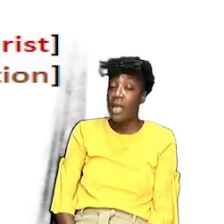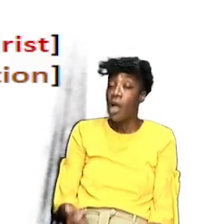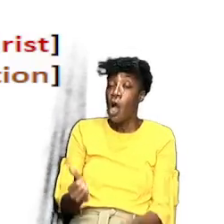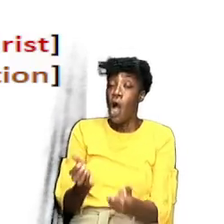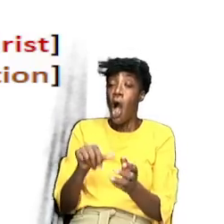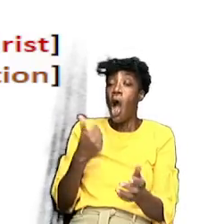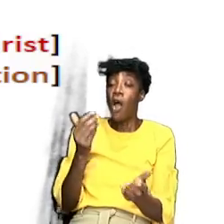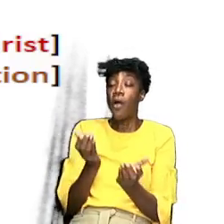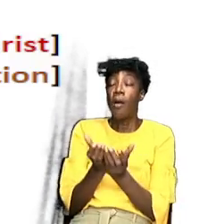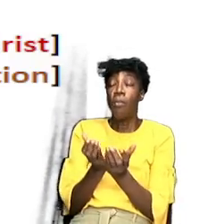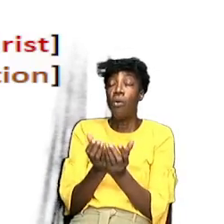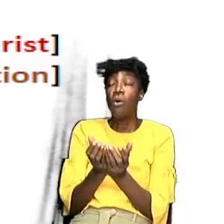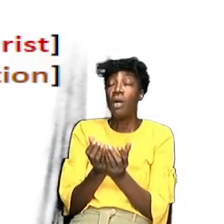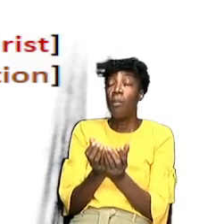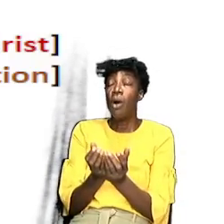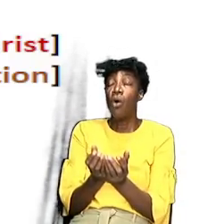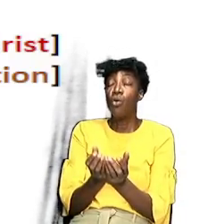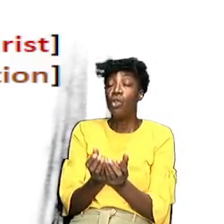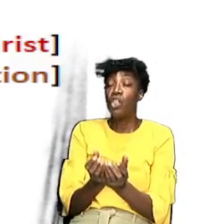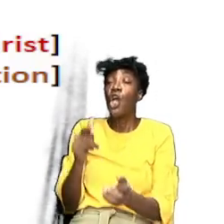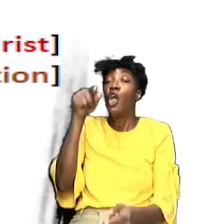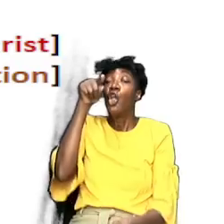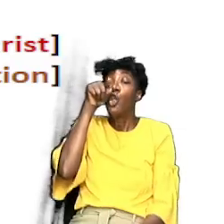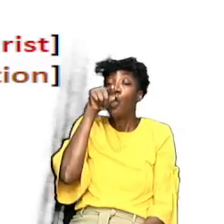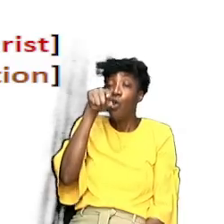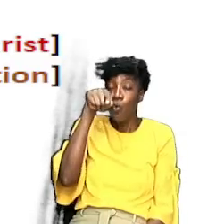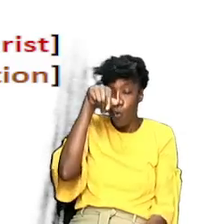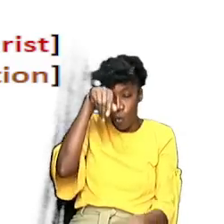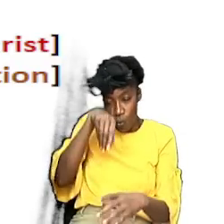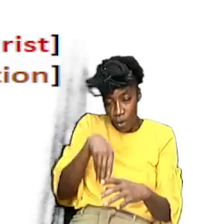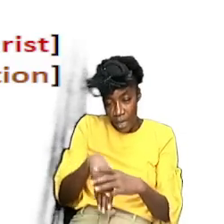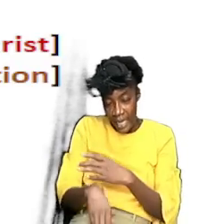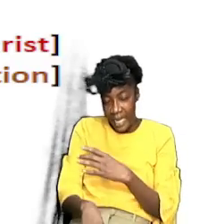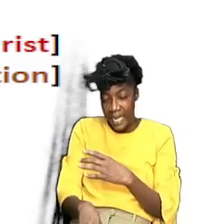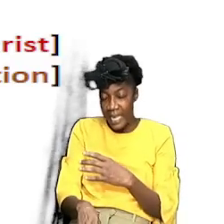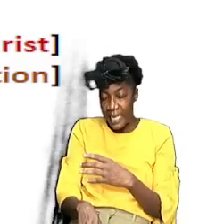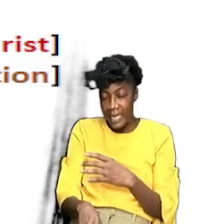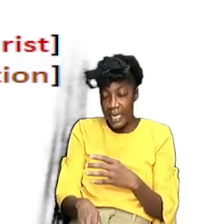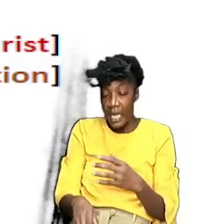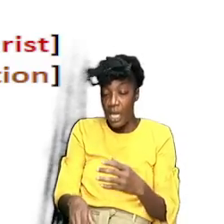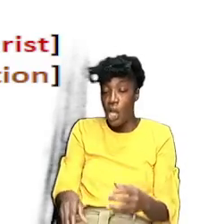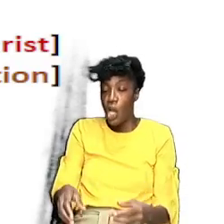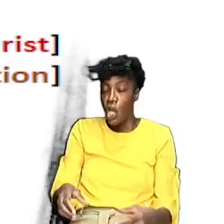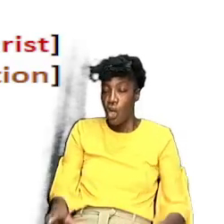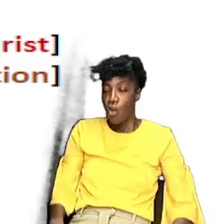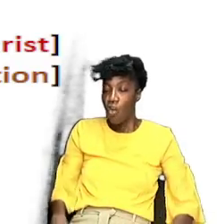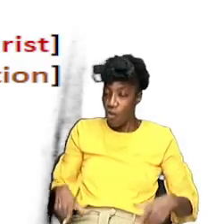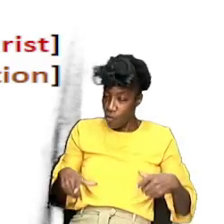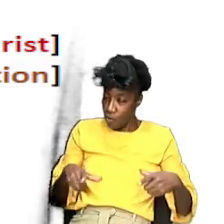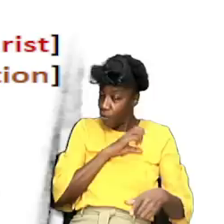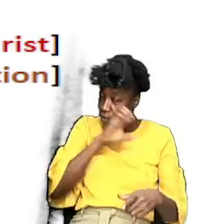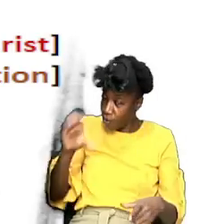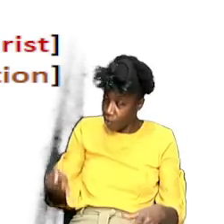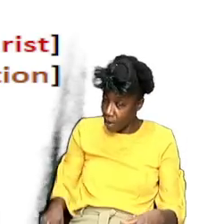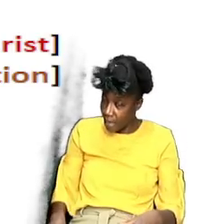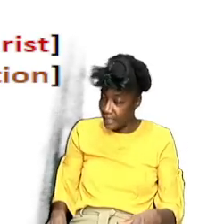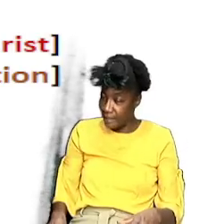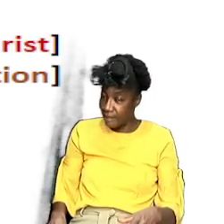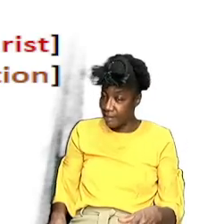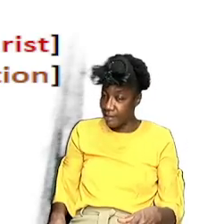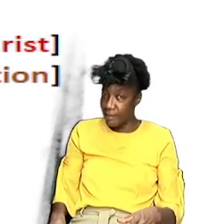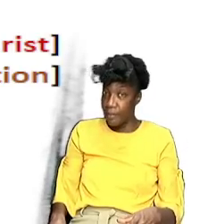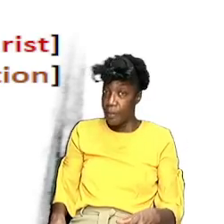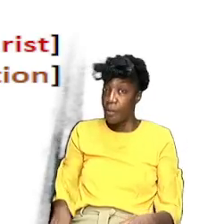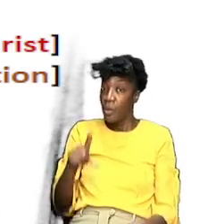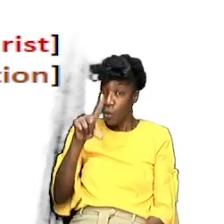of Ephesians deals with you in Christ. Amen. It deals with our position in Christ. So from chapters